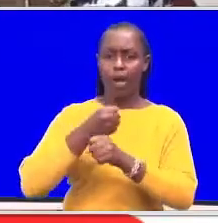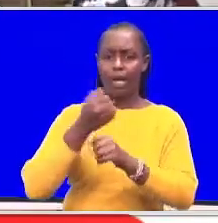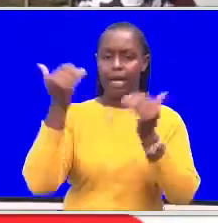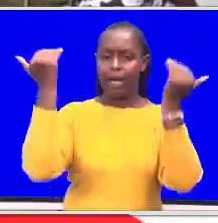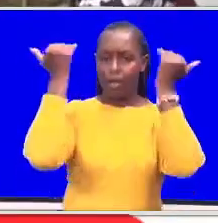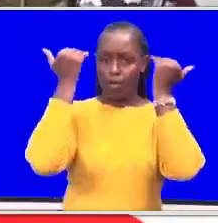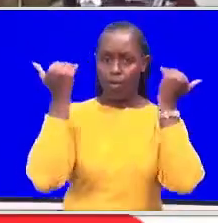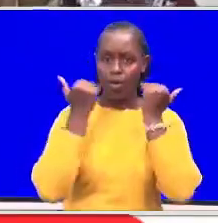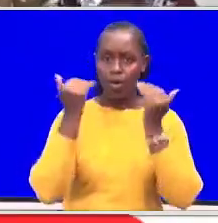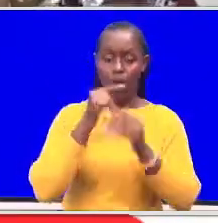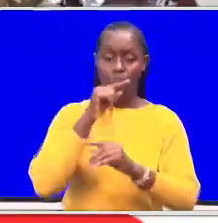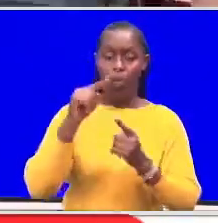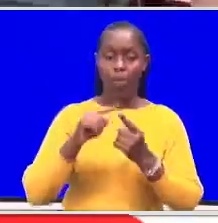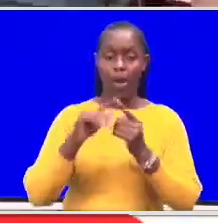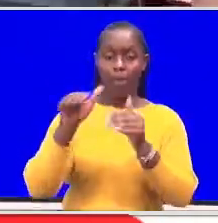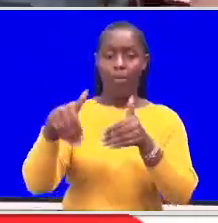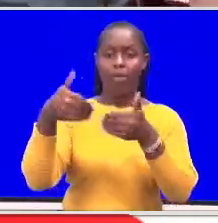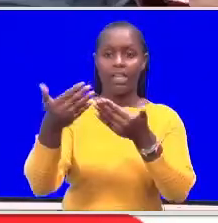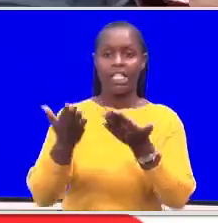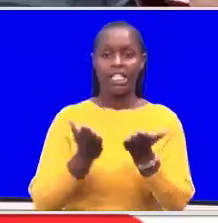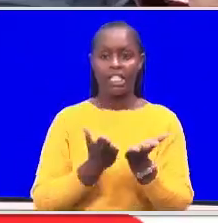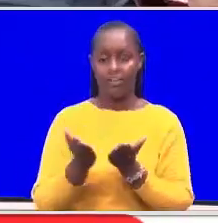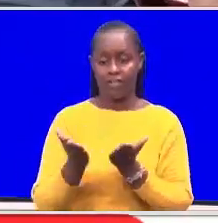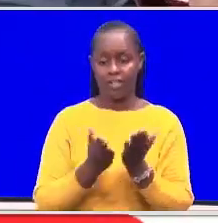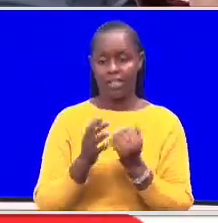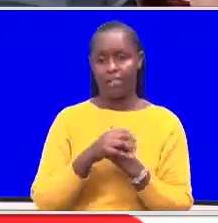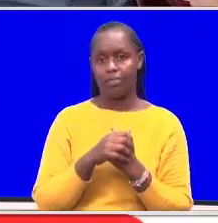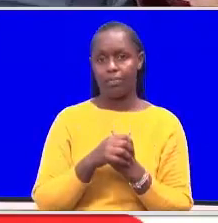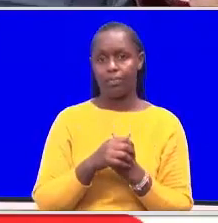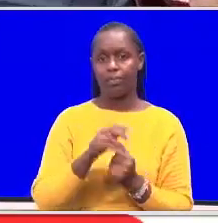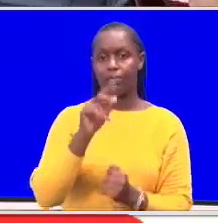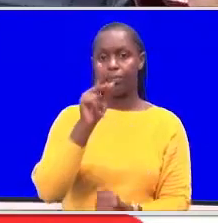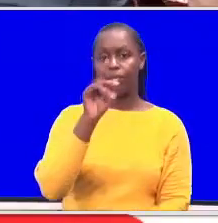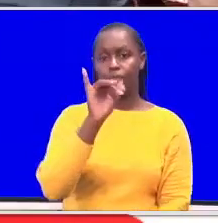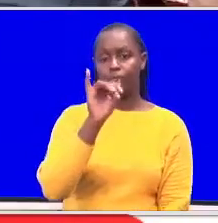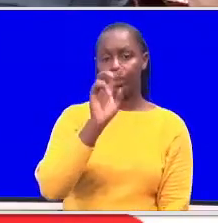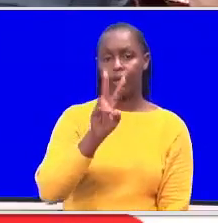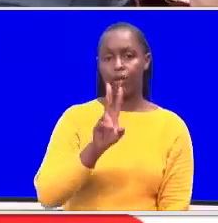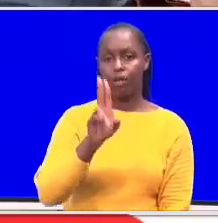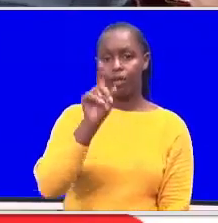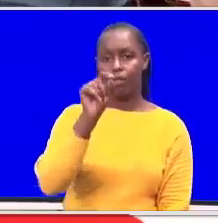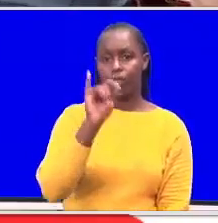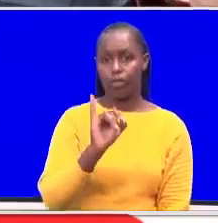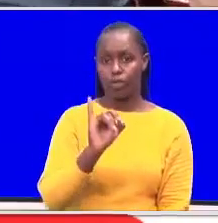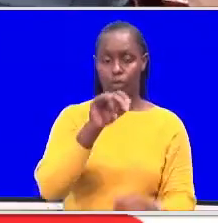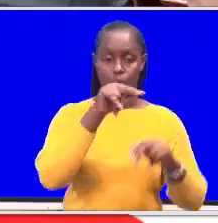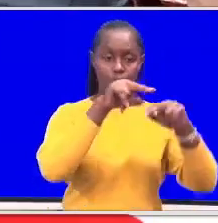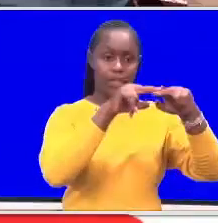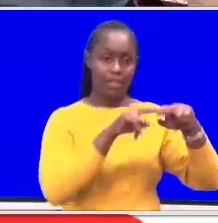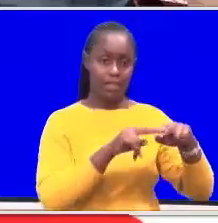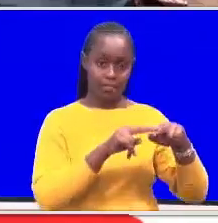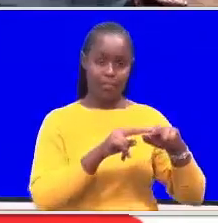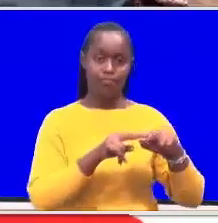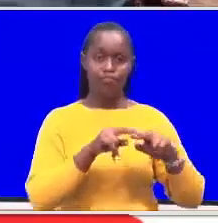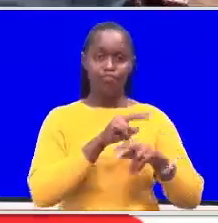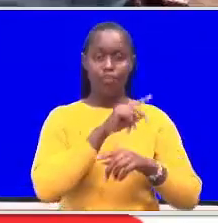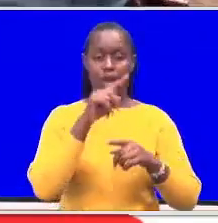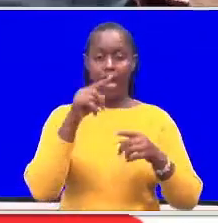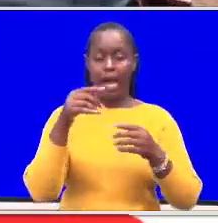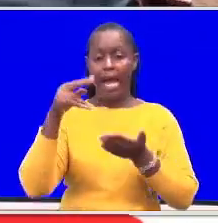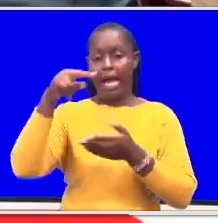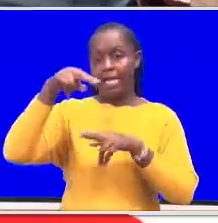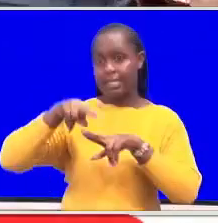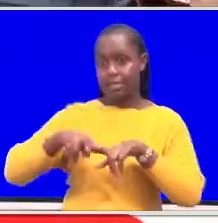wanapotoa huduma kwa Wakenya. Hon Kivuti was seated in her seat of justice